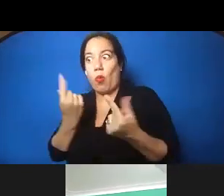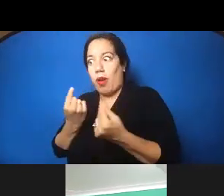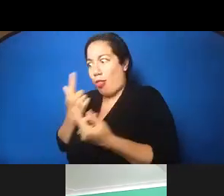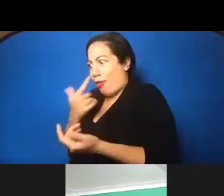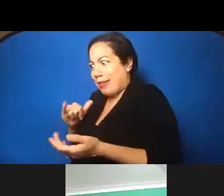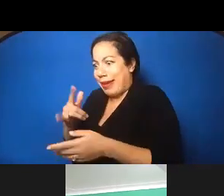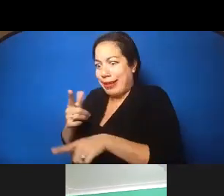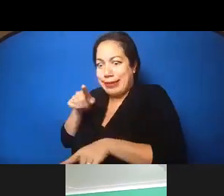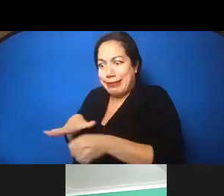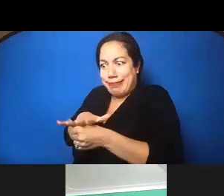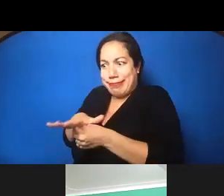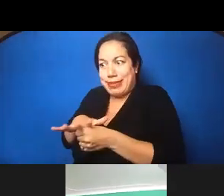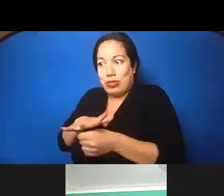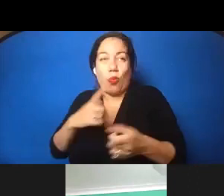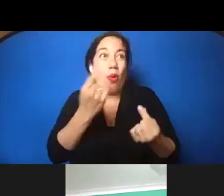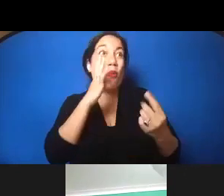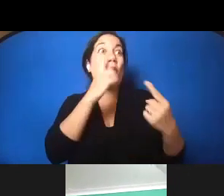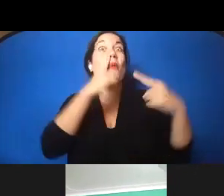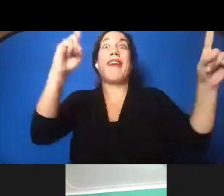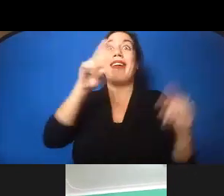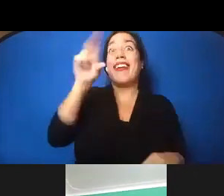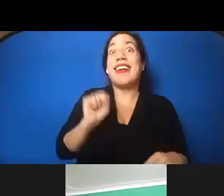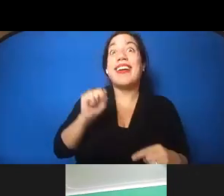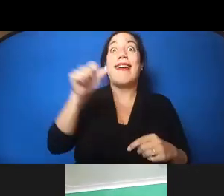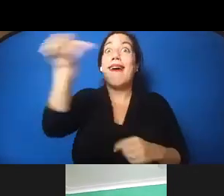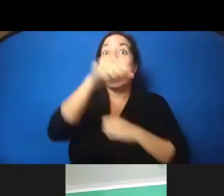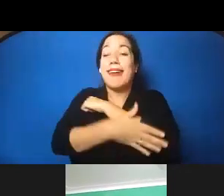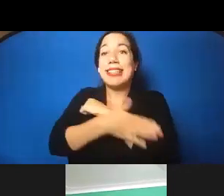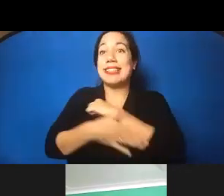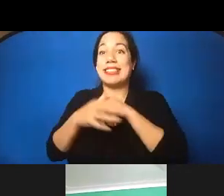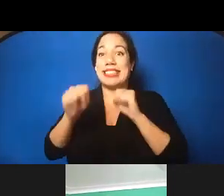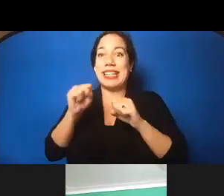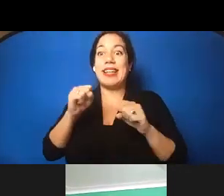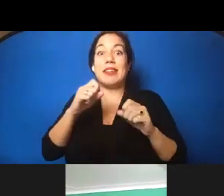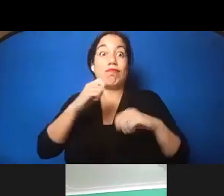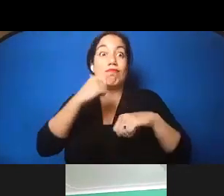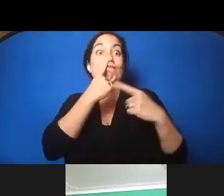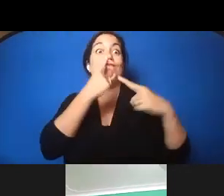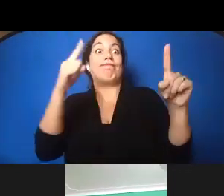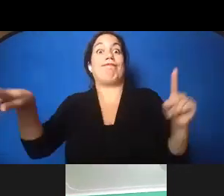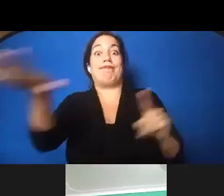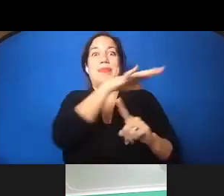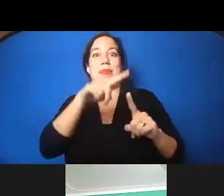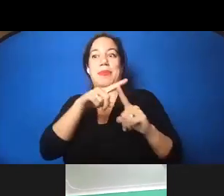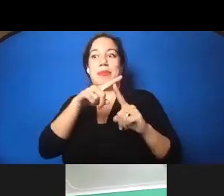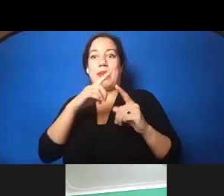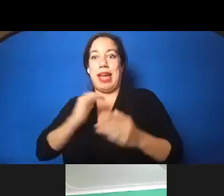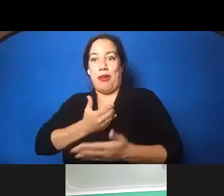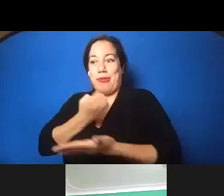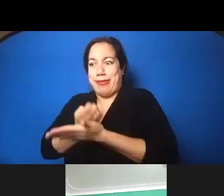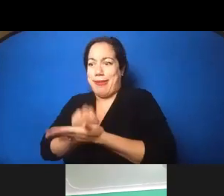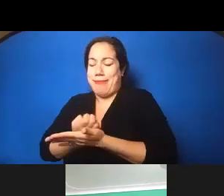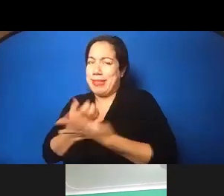done, because what worked well in the United States and other countries may not work better with us, because our economy is not working so